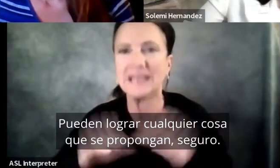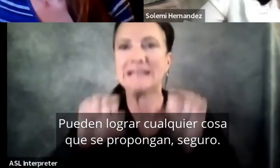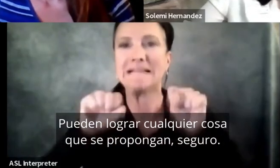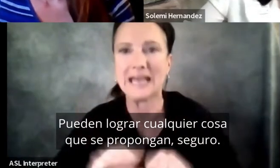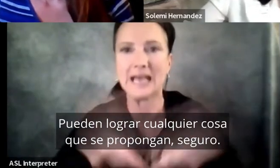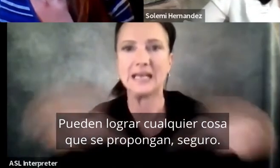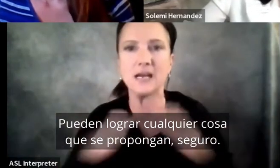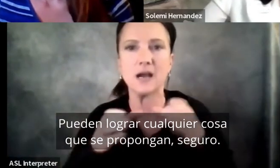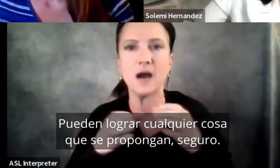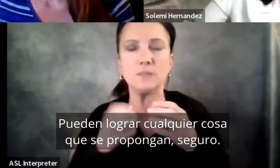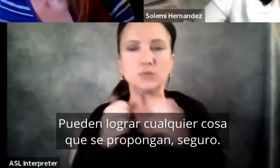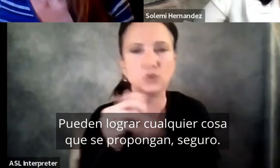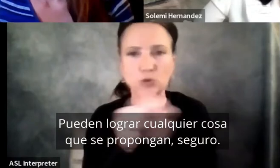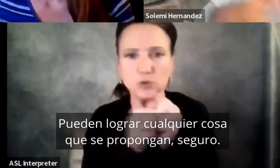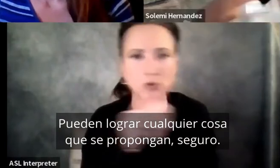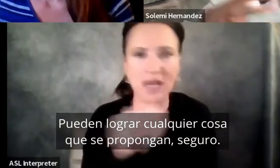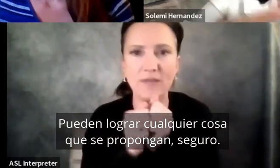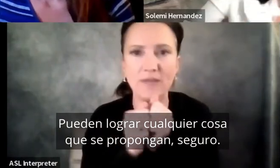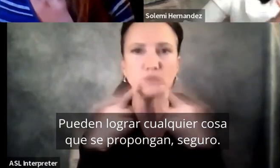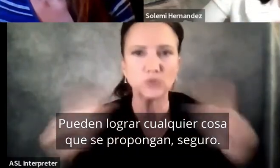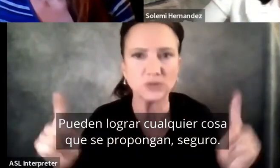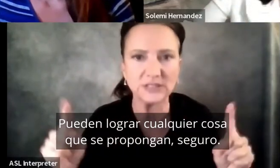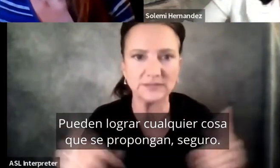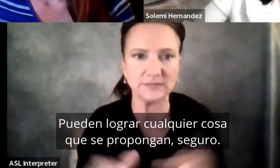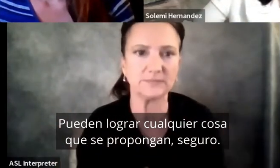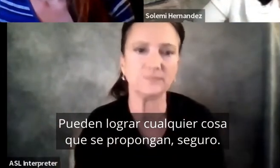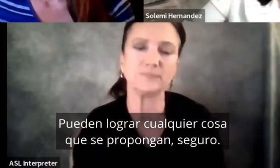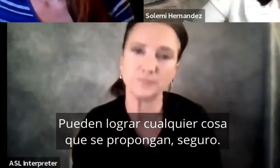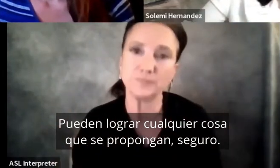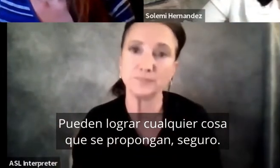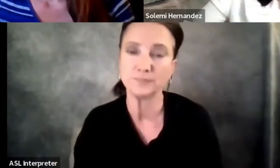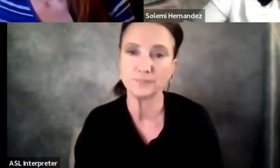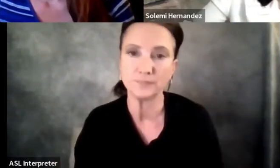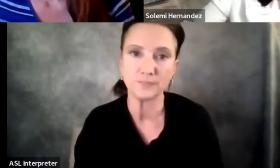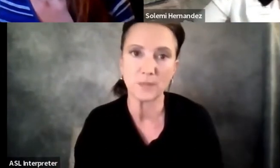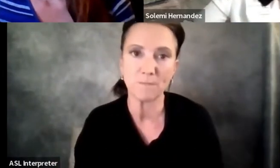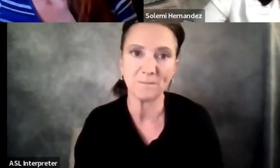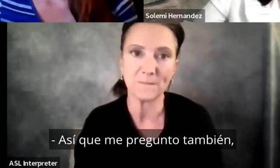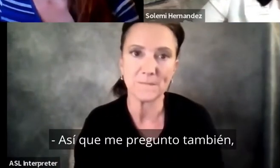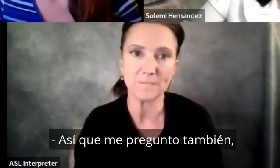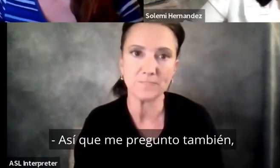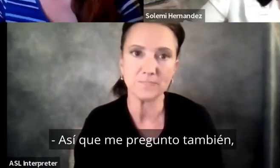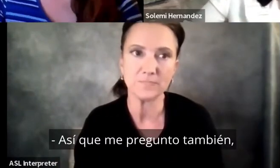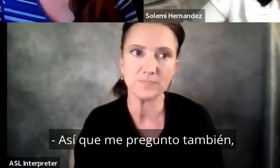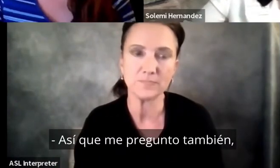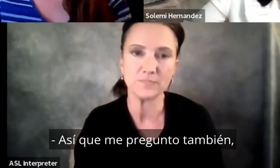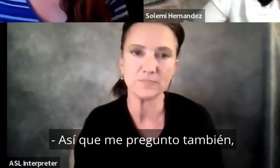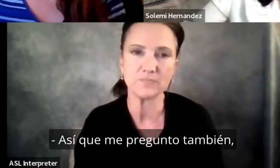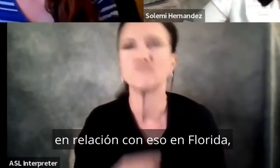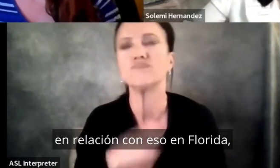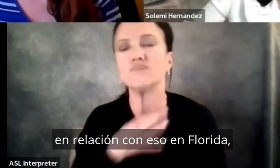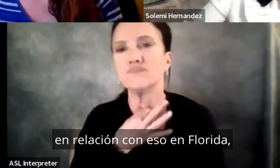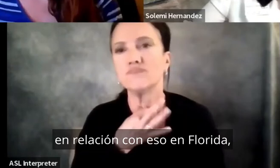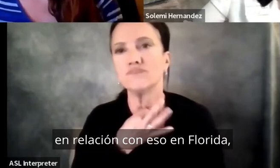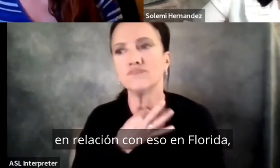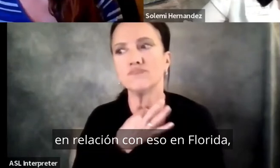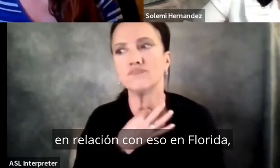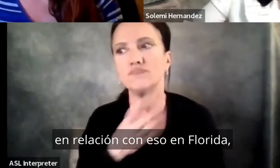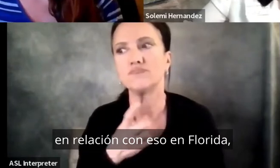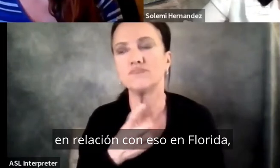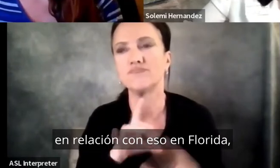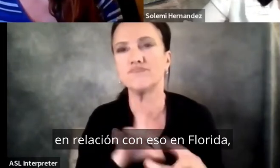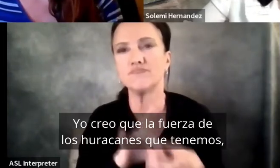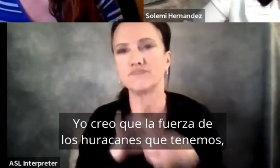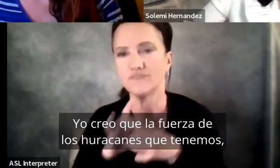accomplish anything they put in vision, for sure. So I wonder also, you know, relating to that